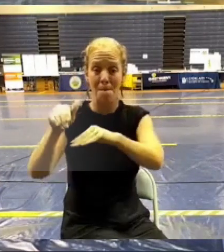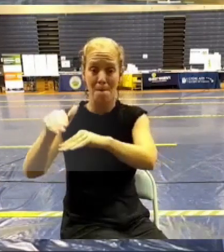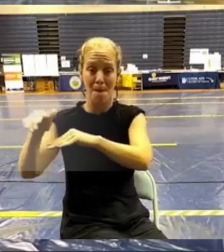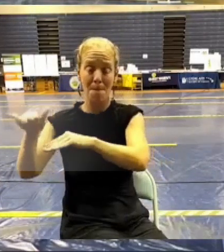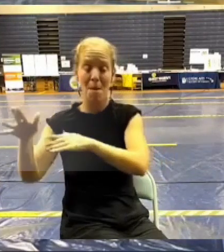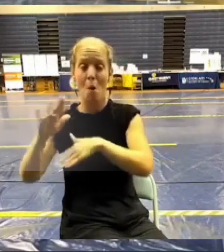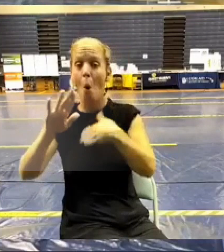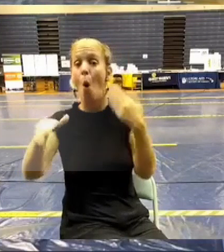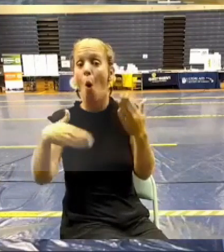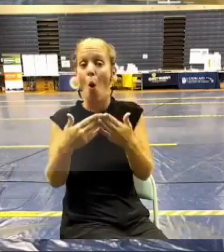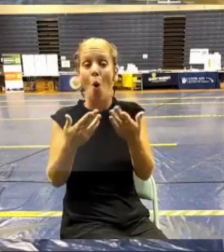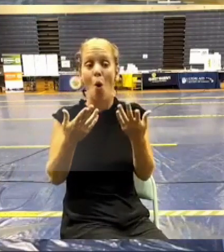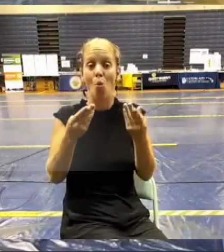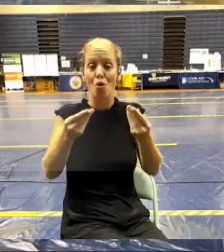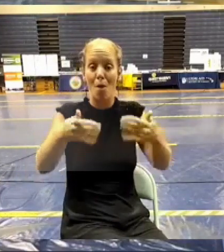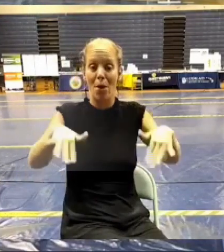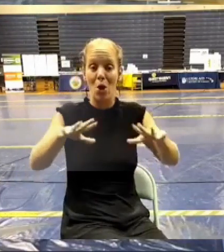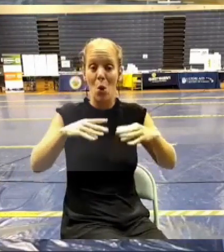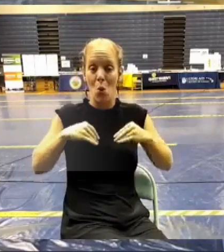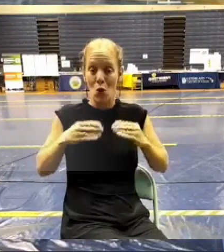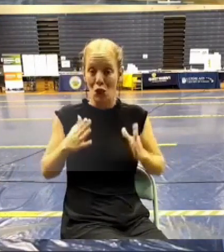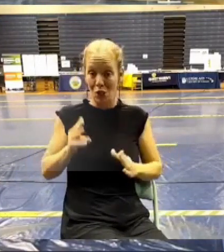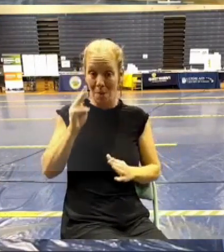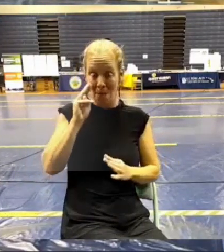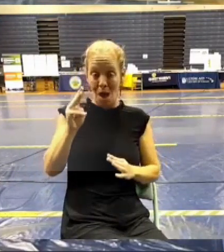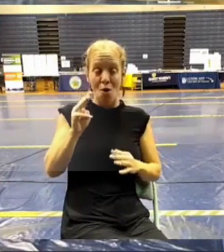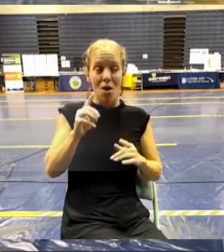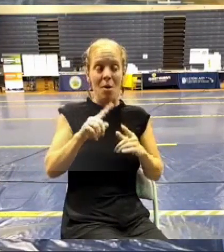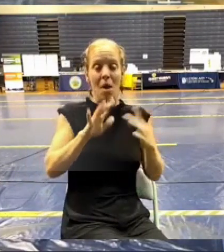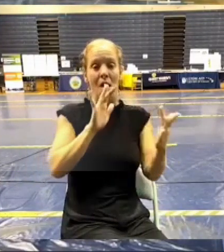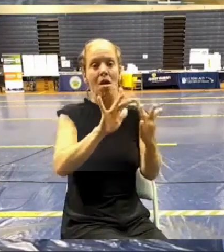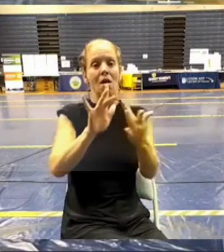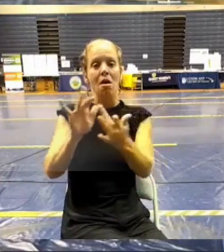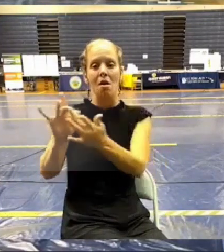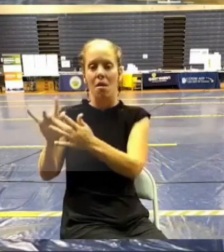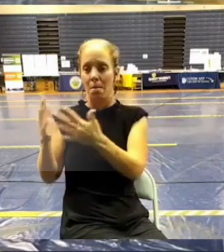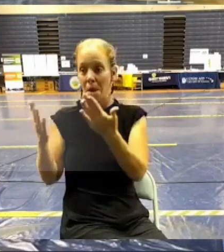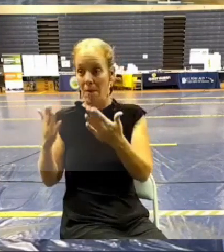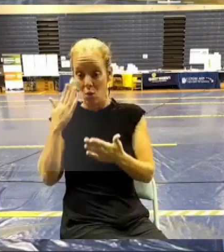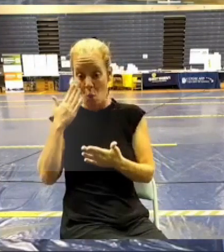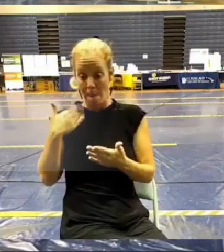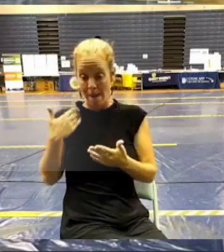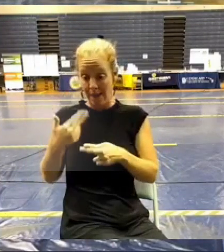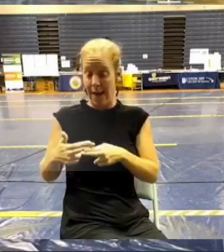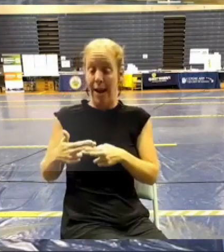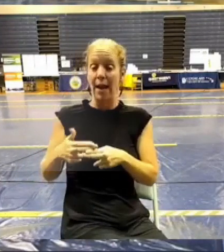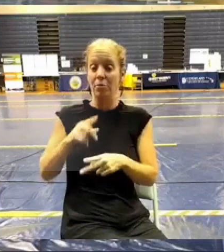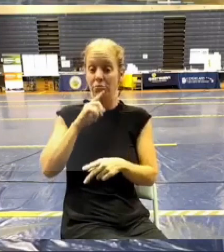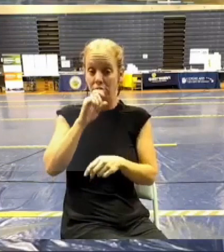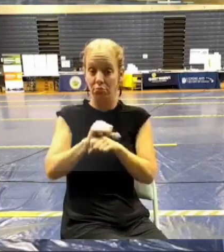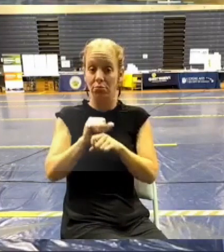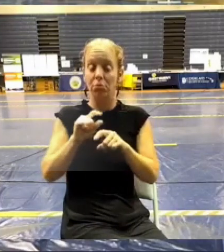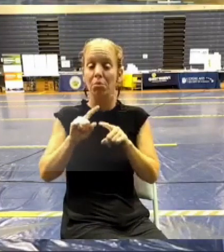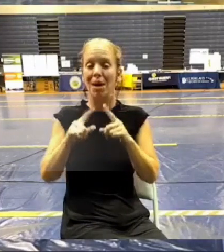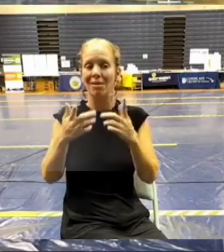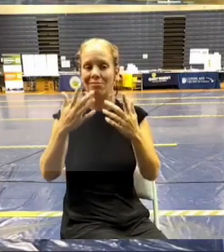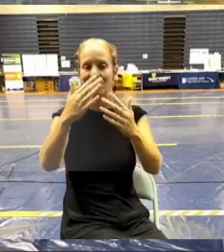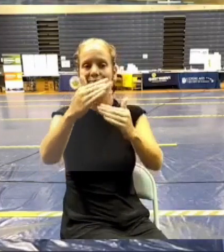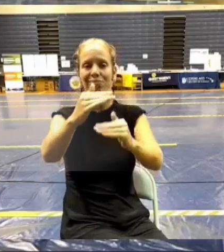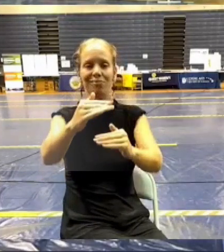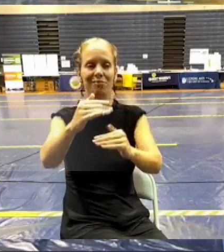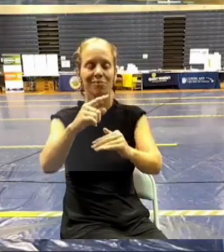name by heart. And I'm trying to lease more on the west side, but we're limited. That's the truth. There's 1,500